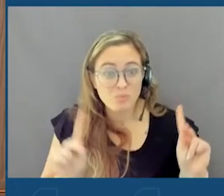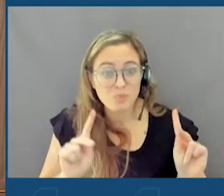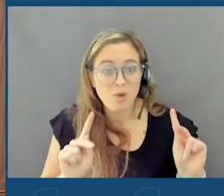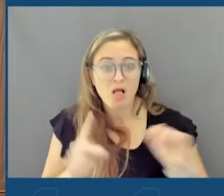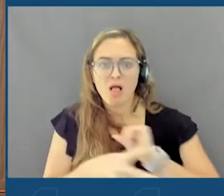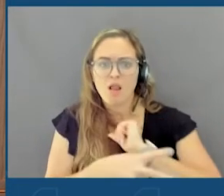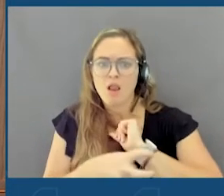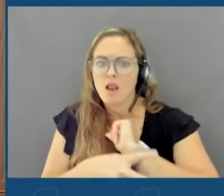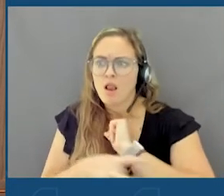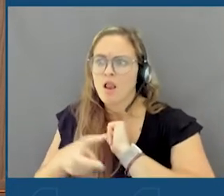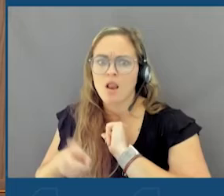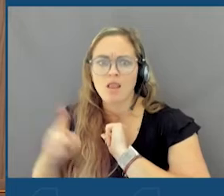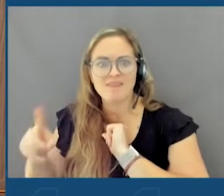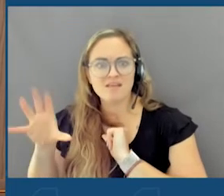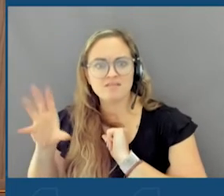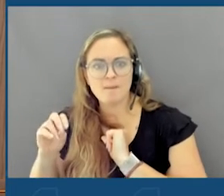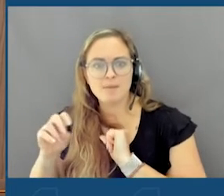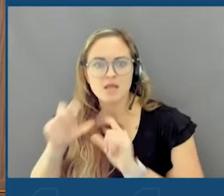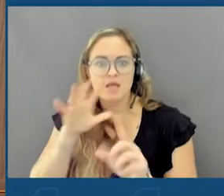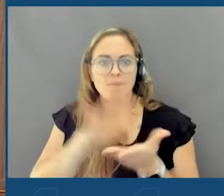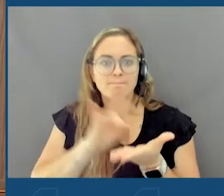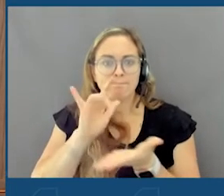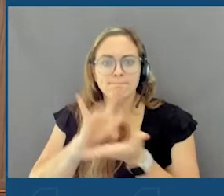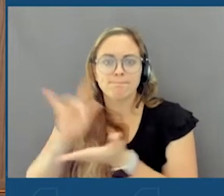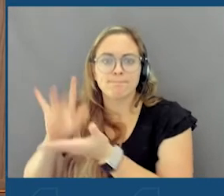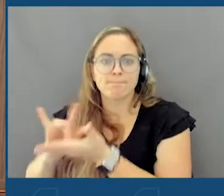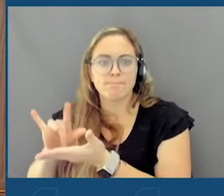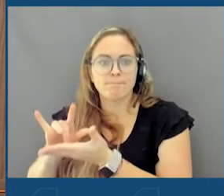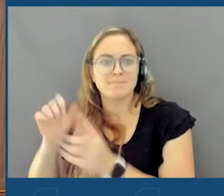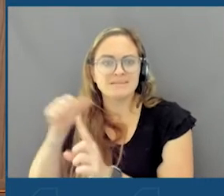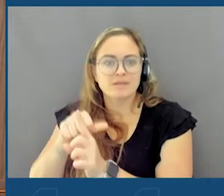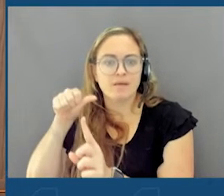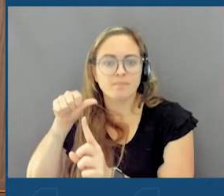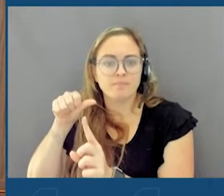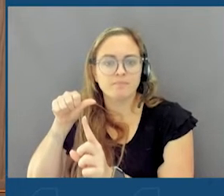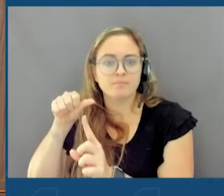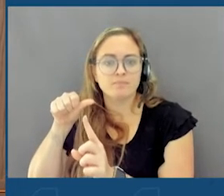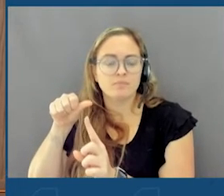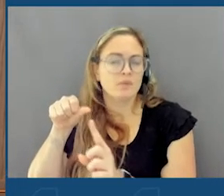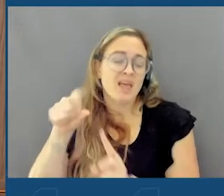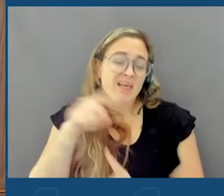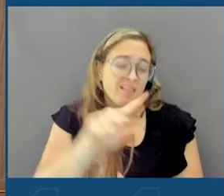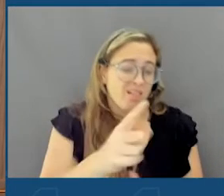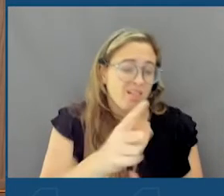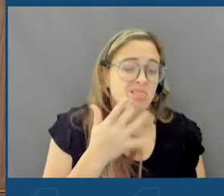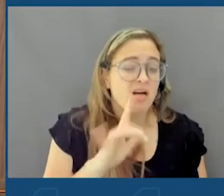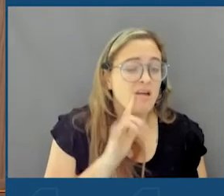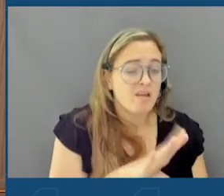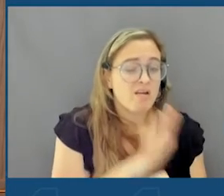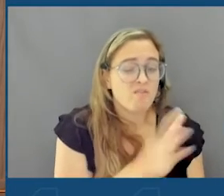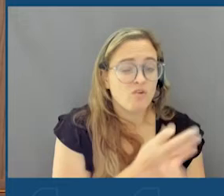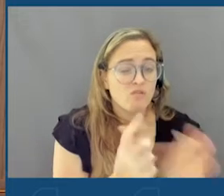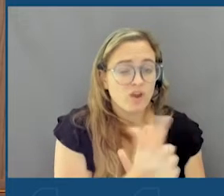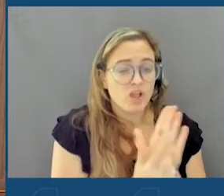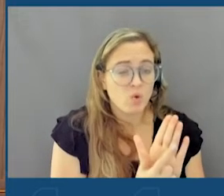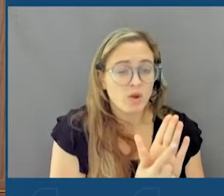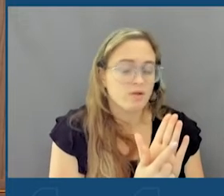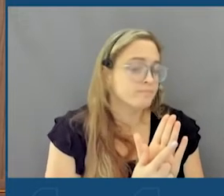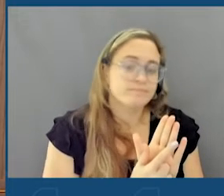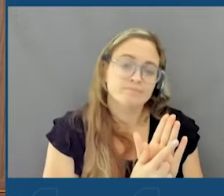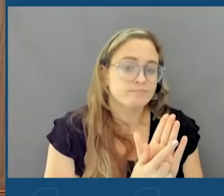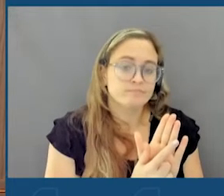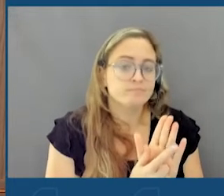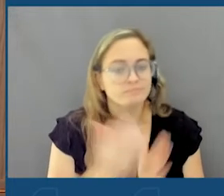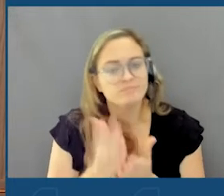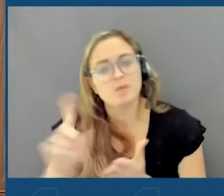by this company. Not all of them were lucky to get free lawyers, and some of them did actually get